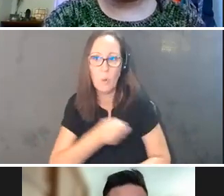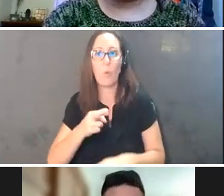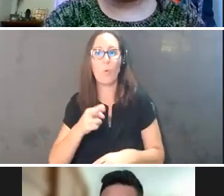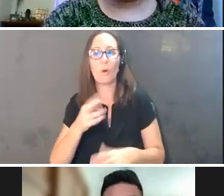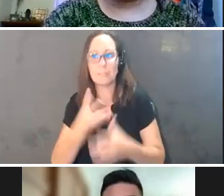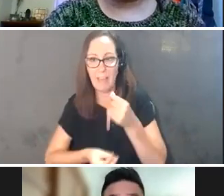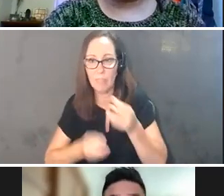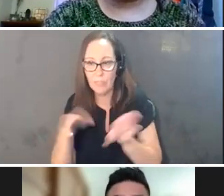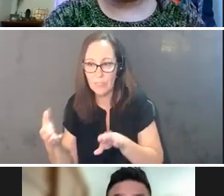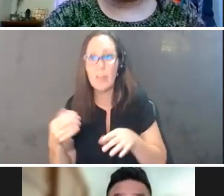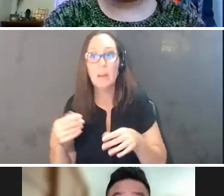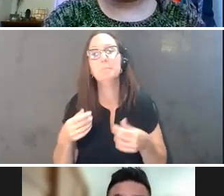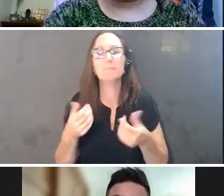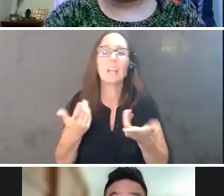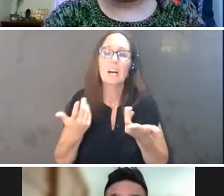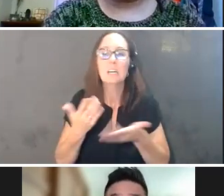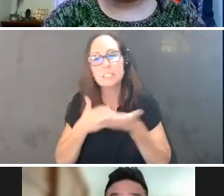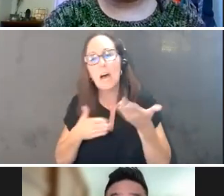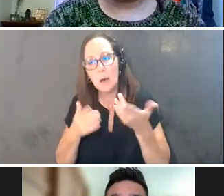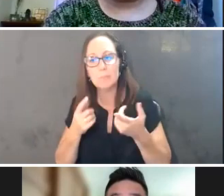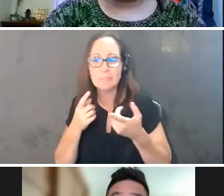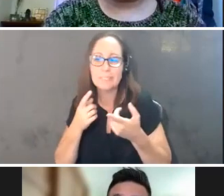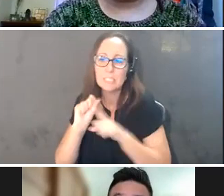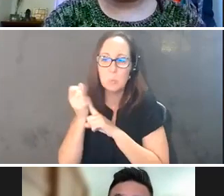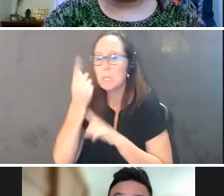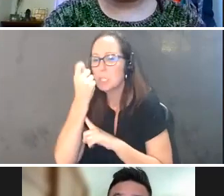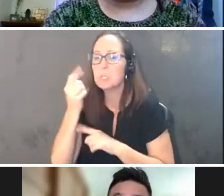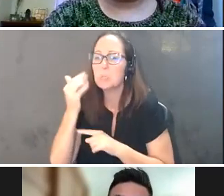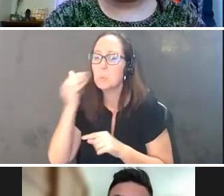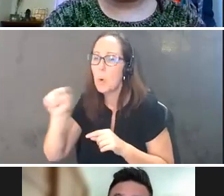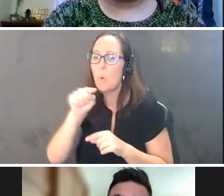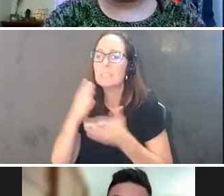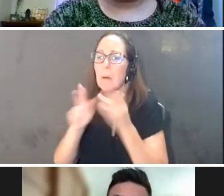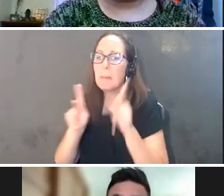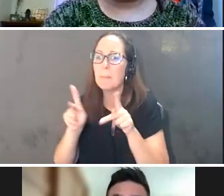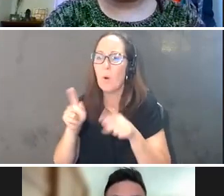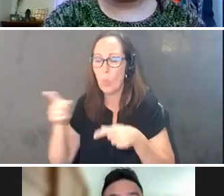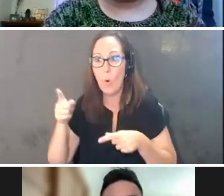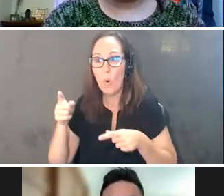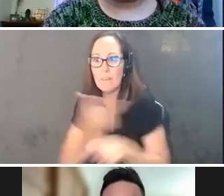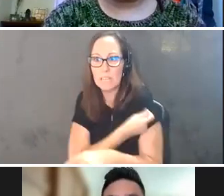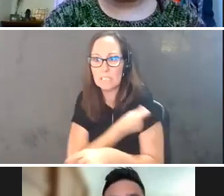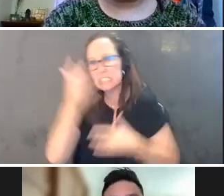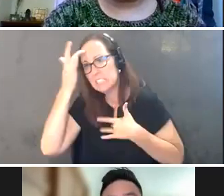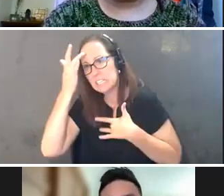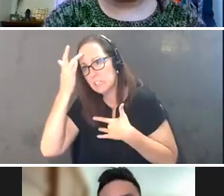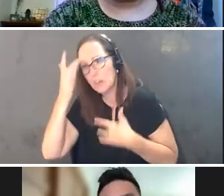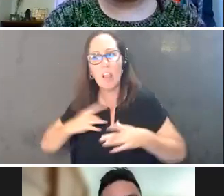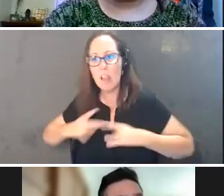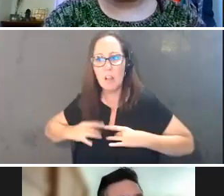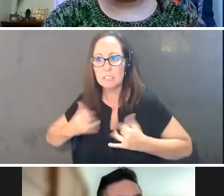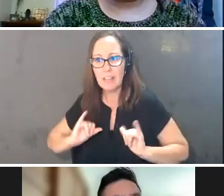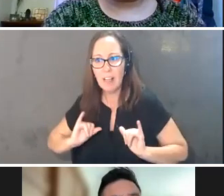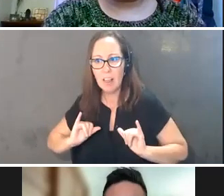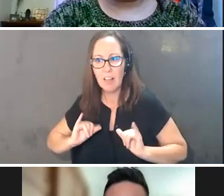happening? Maybe people on this call even know people who are fully vaccinated yet still got infected and got sick, right? They are happening, but the good news